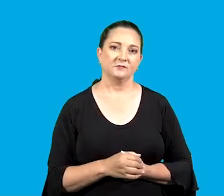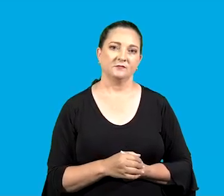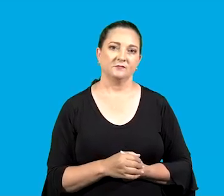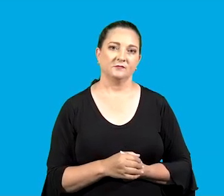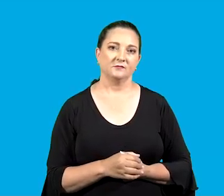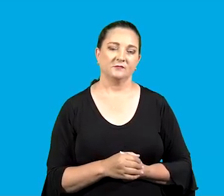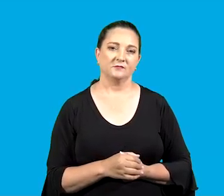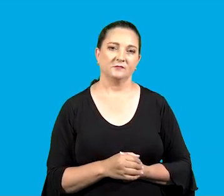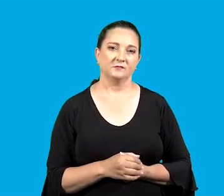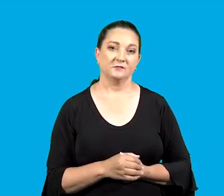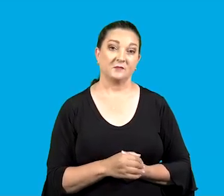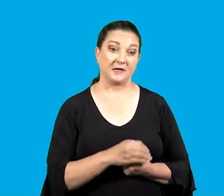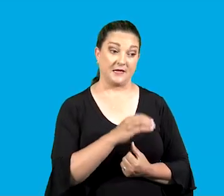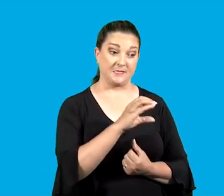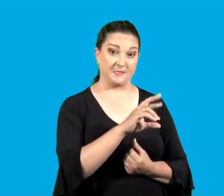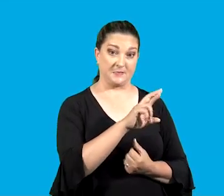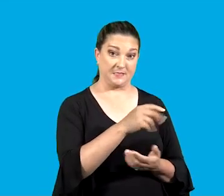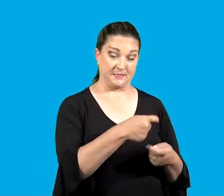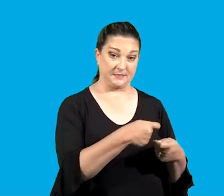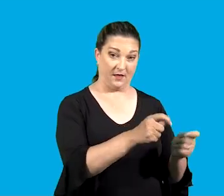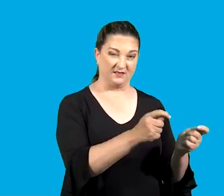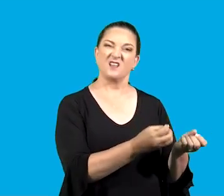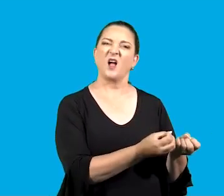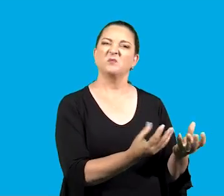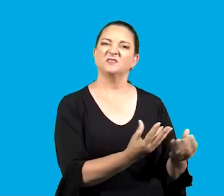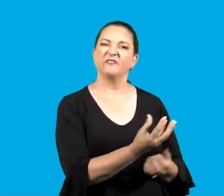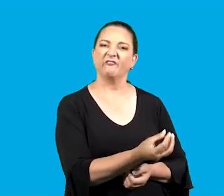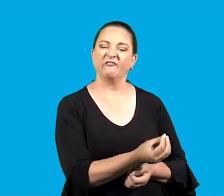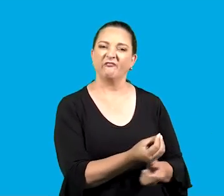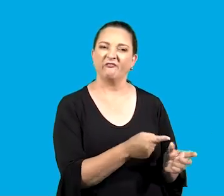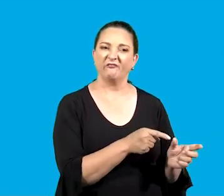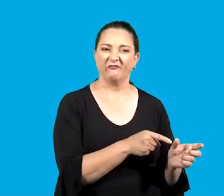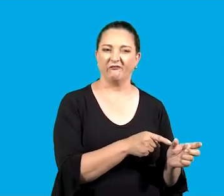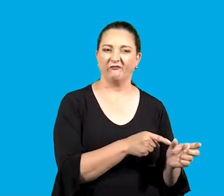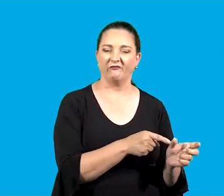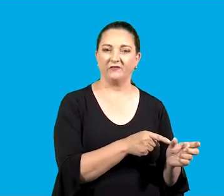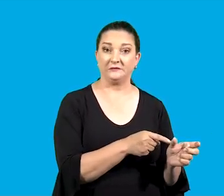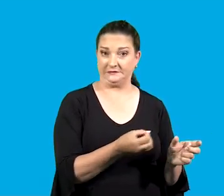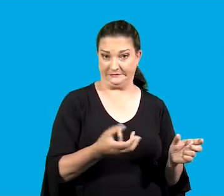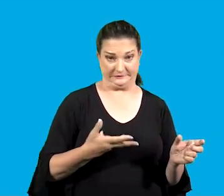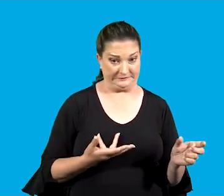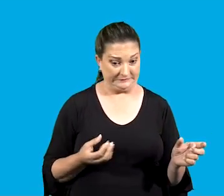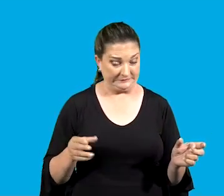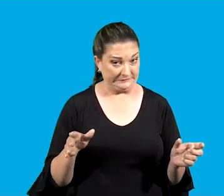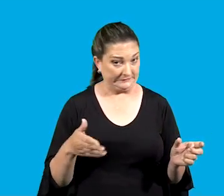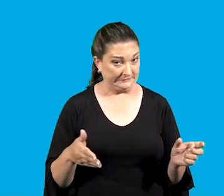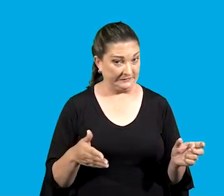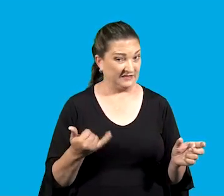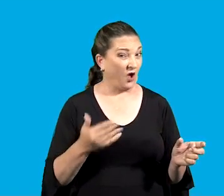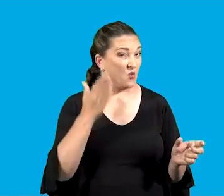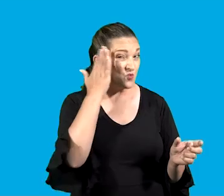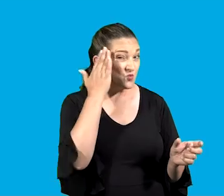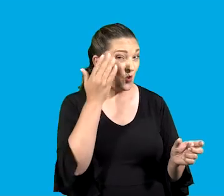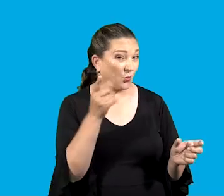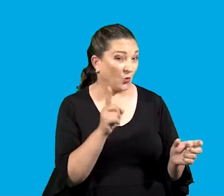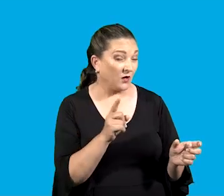of your credit sales do you have? But you are not given that information. What are you